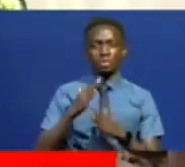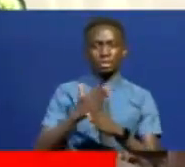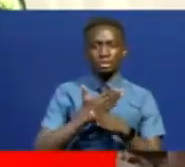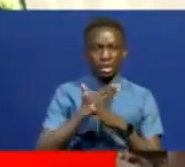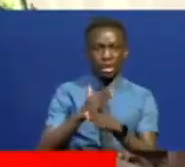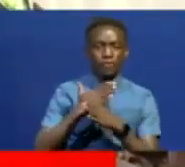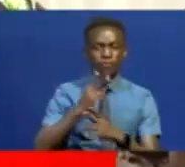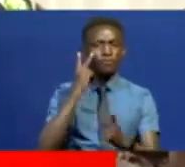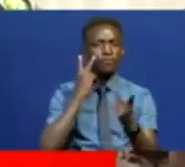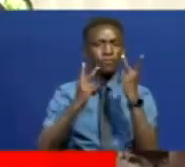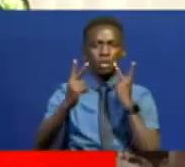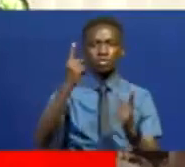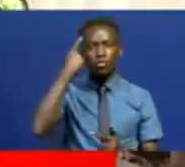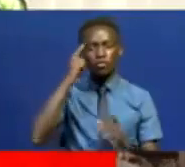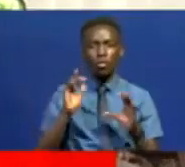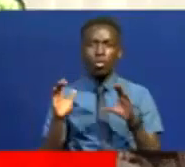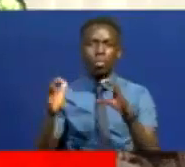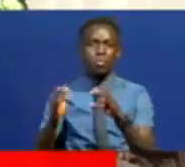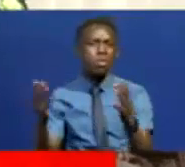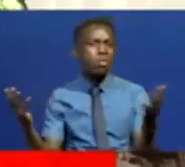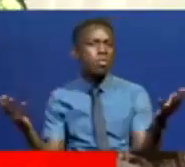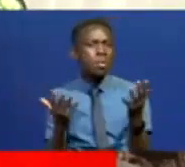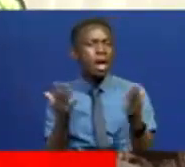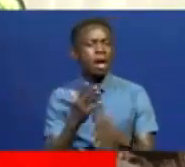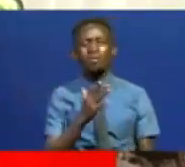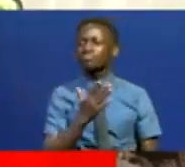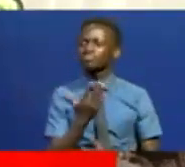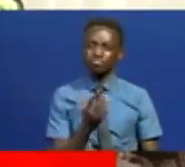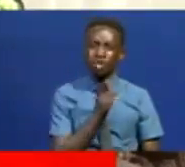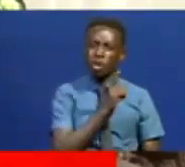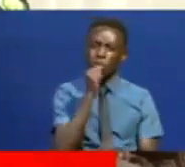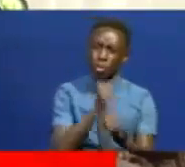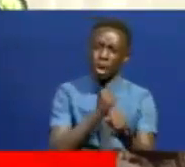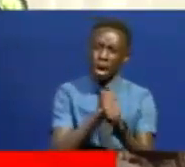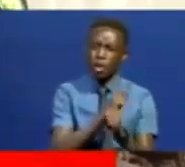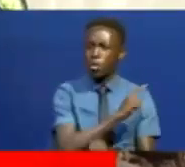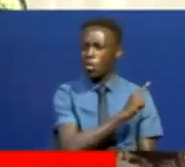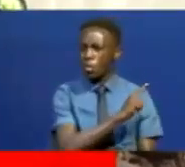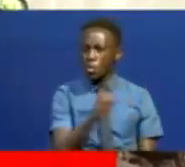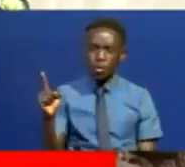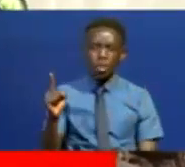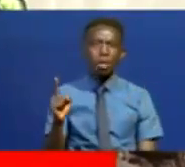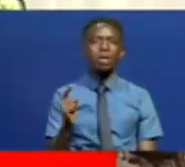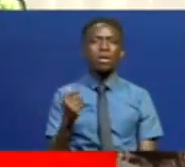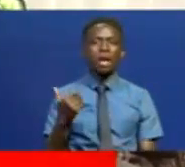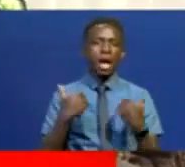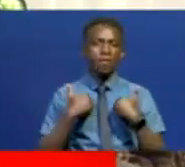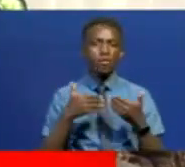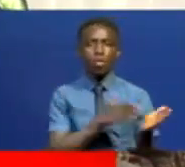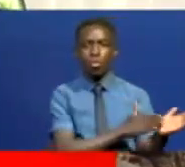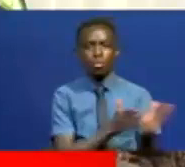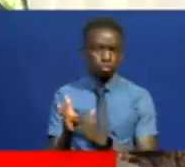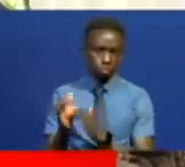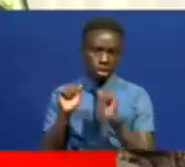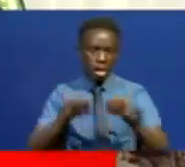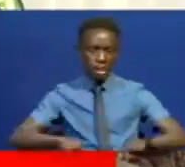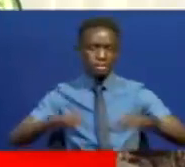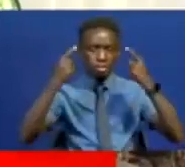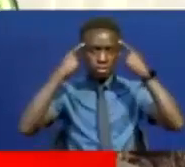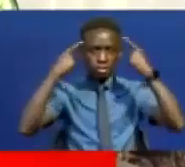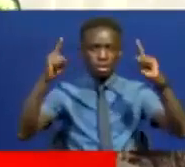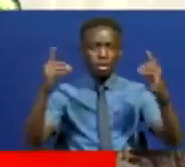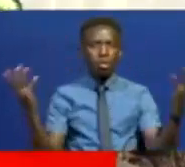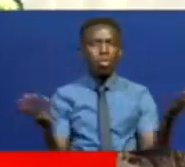community where every household has the opportunity to thrive. Where